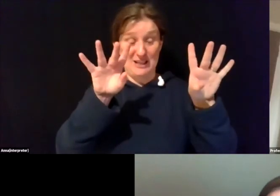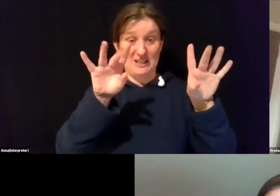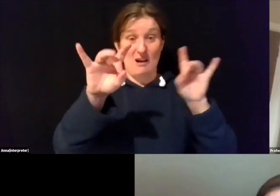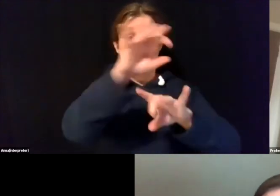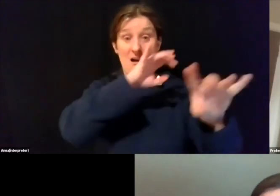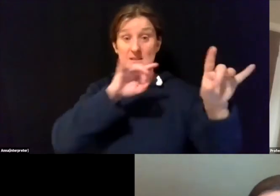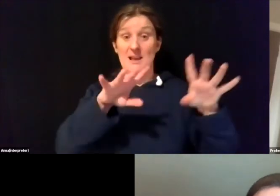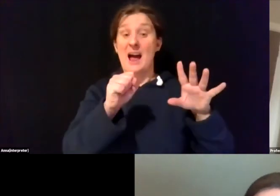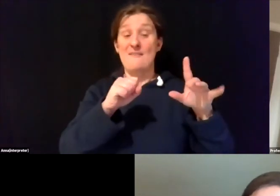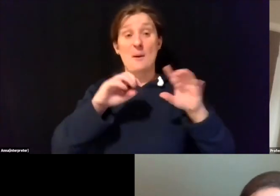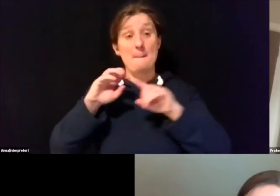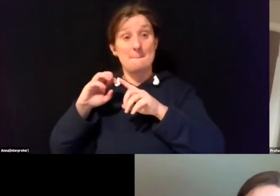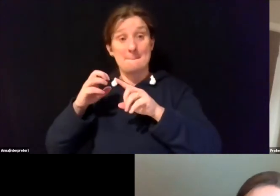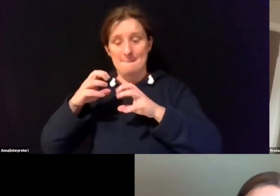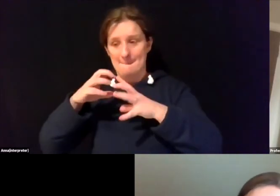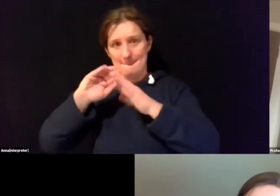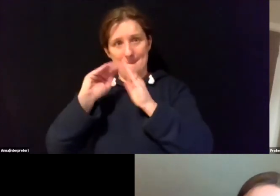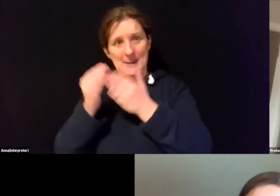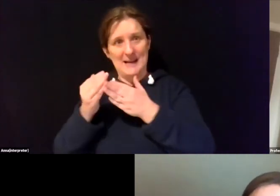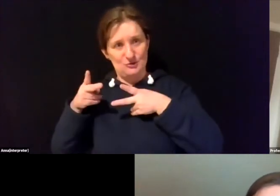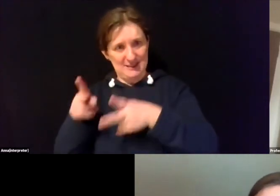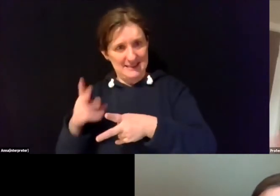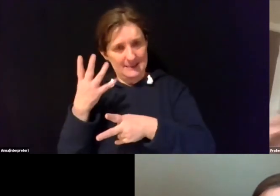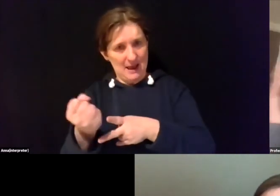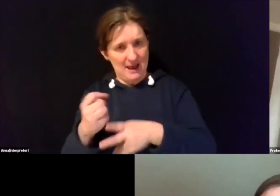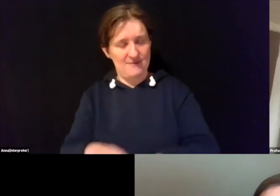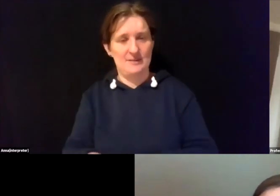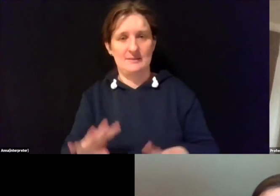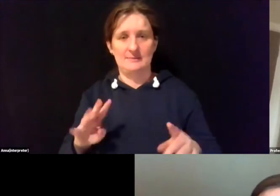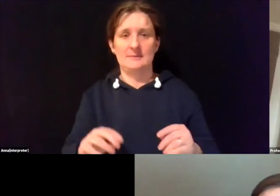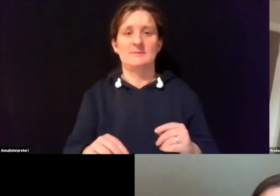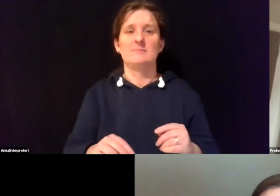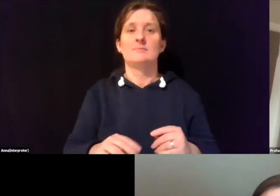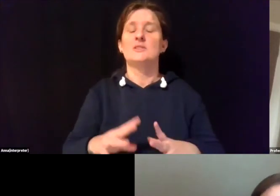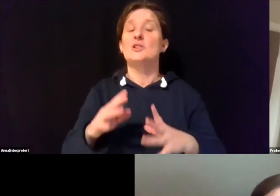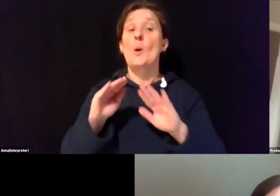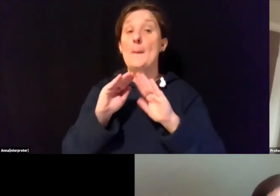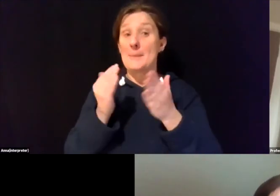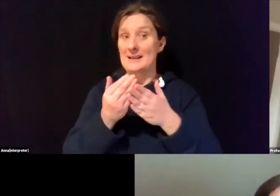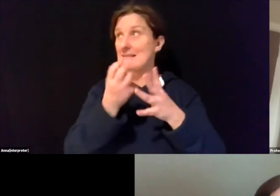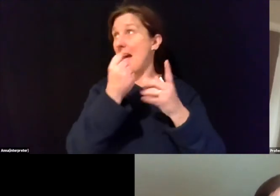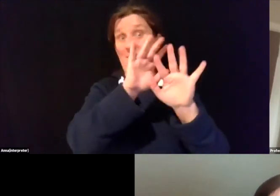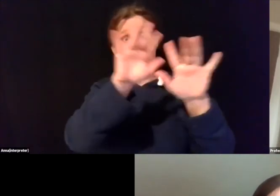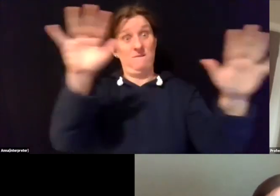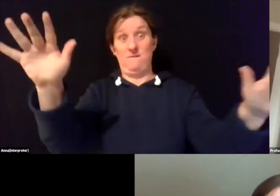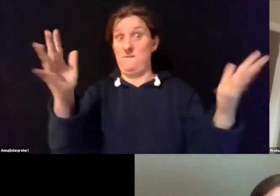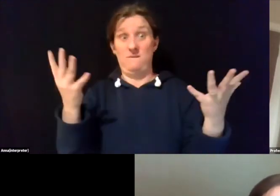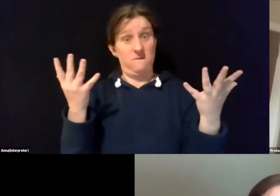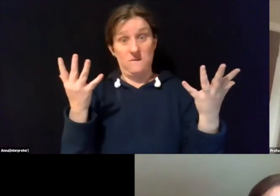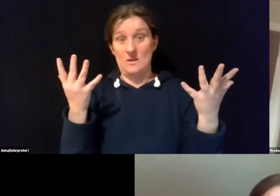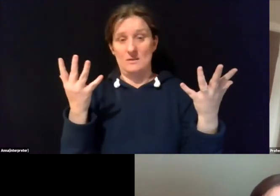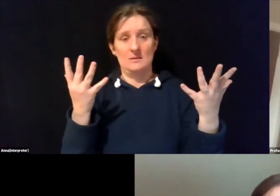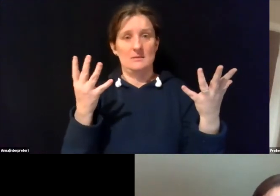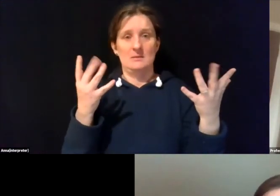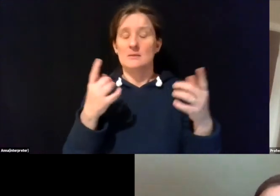question. Yes, they do. And this is part of our general surprise that planets seem to exist everywhere we can imagine them. So you can have